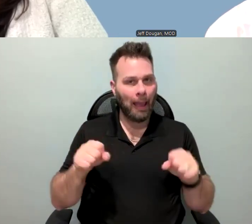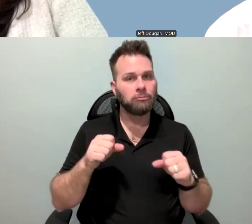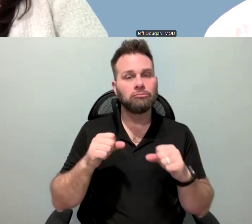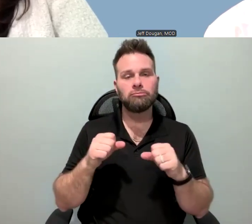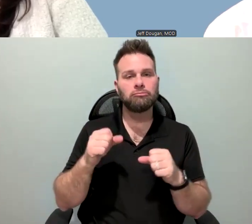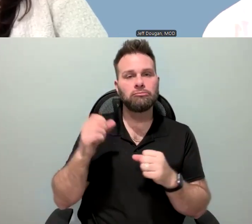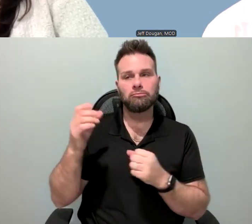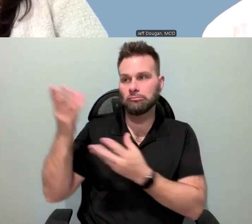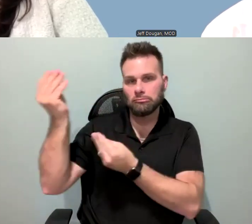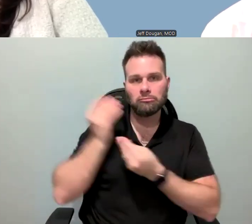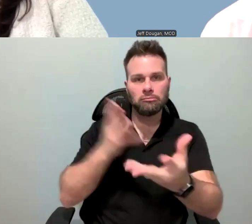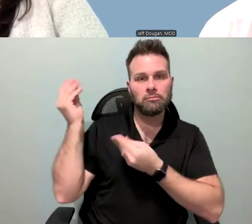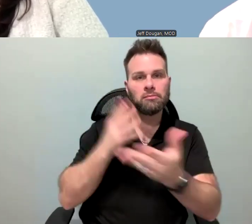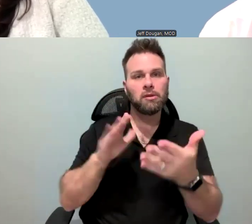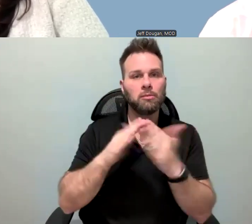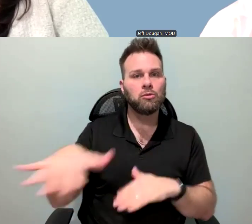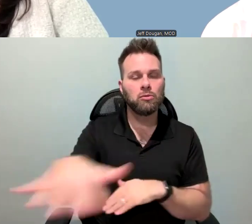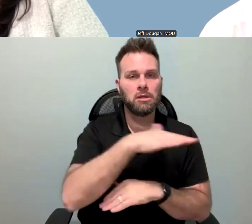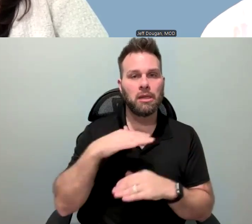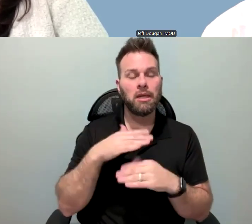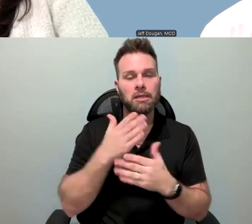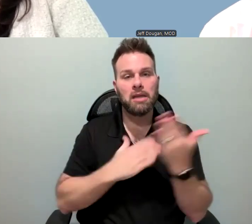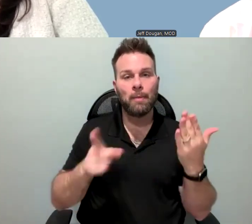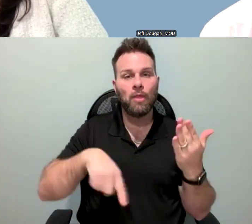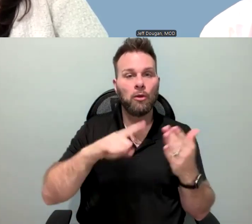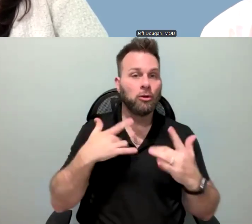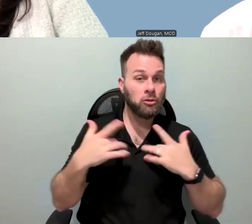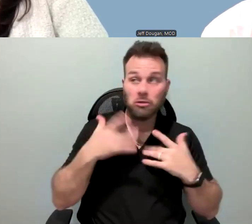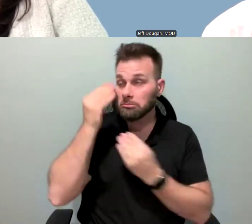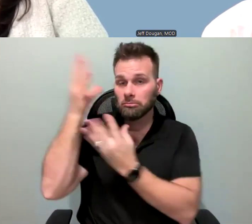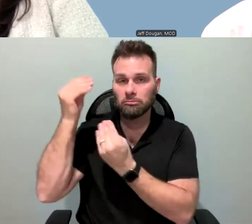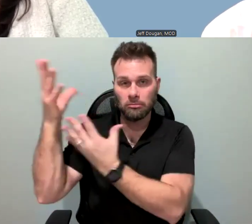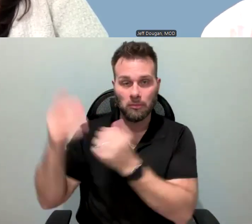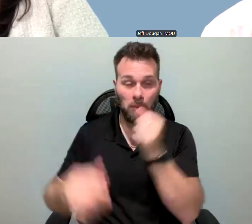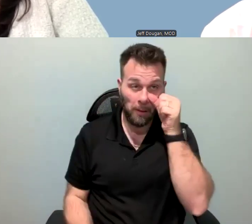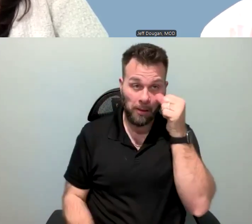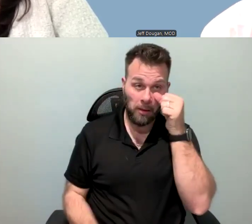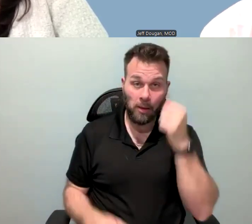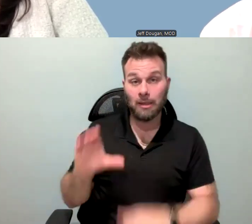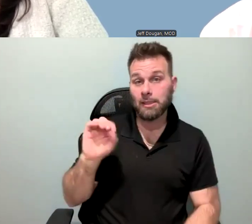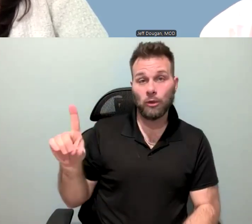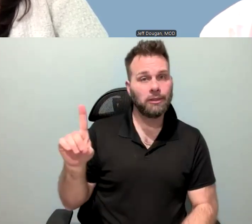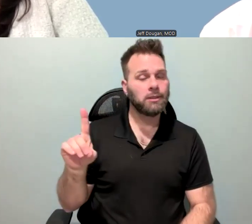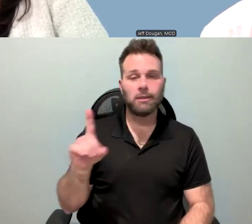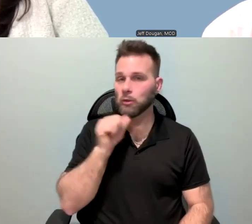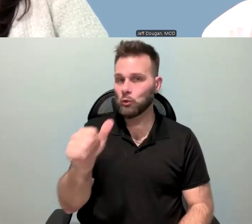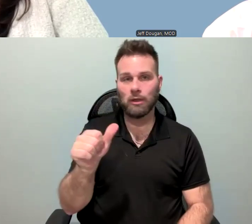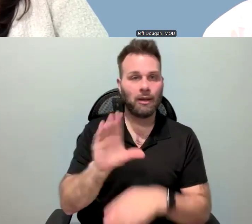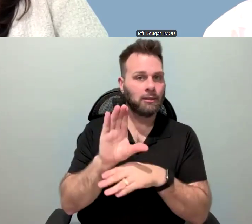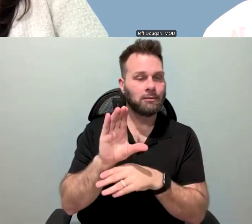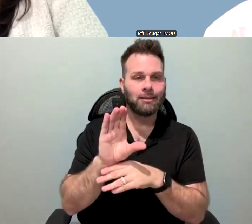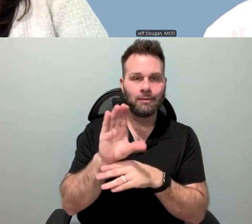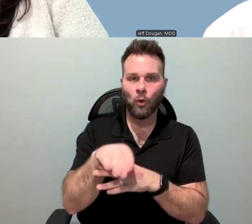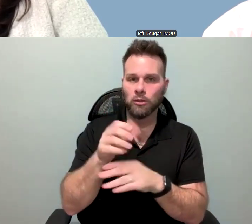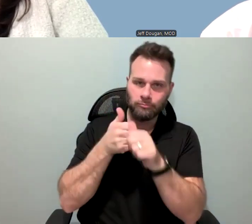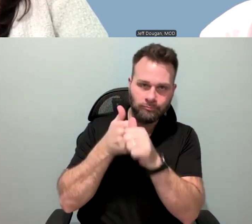these related concerns for people with disabilities, CODs do not enforce the laws. That's where,